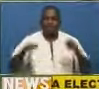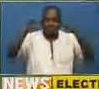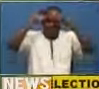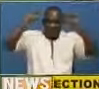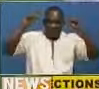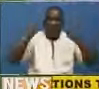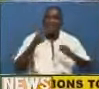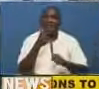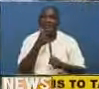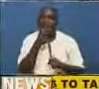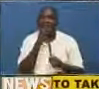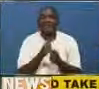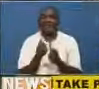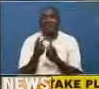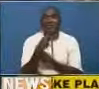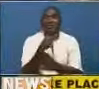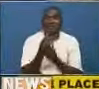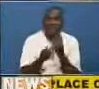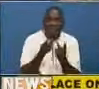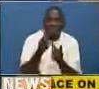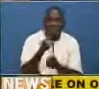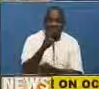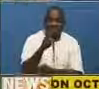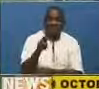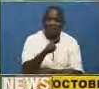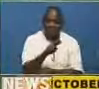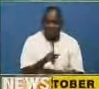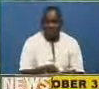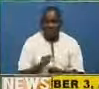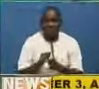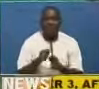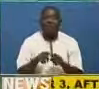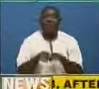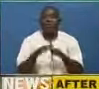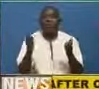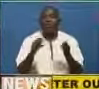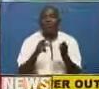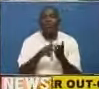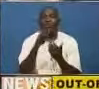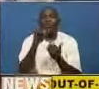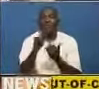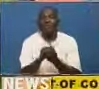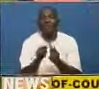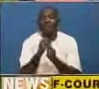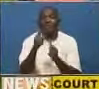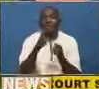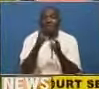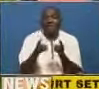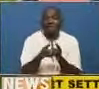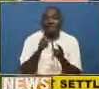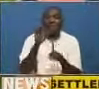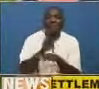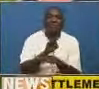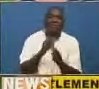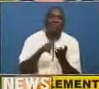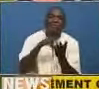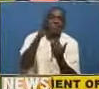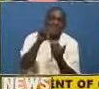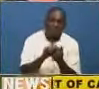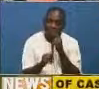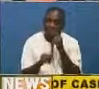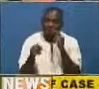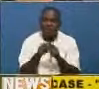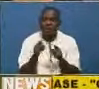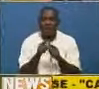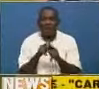President Akufo-Addo is on a 2-day tour of the Western region to inaugurate projects under the 1D, 1F initiative.